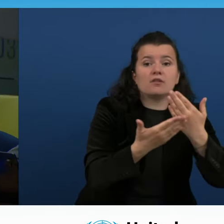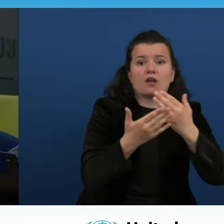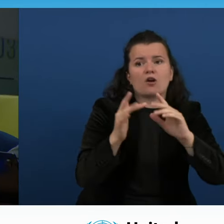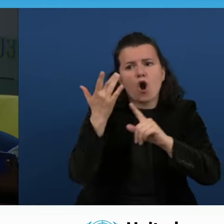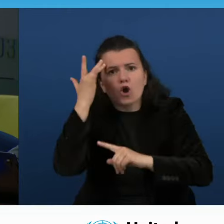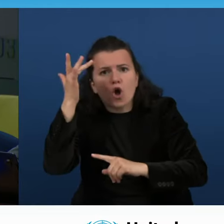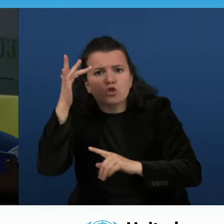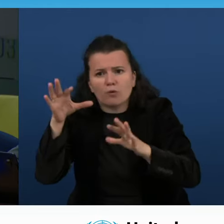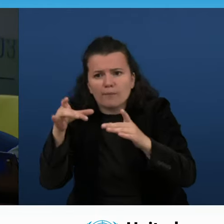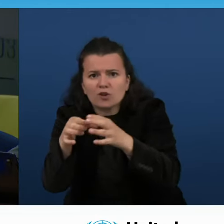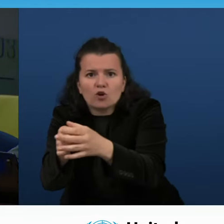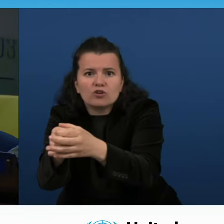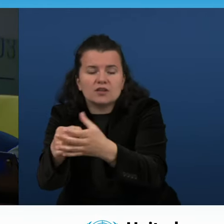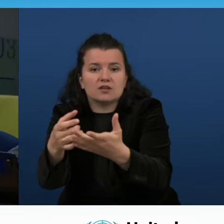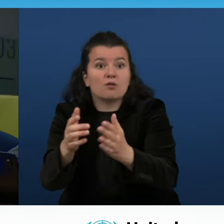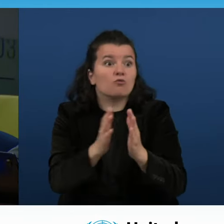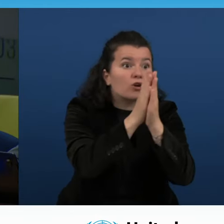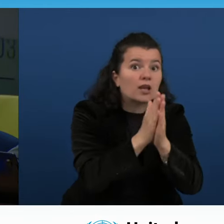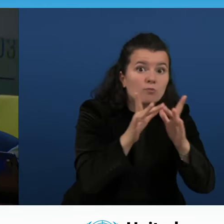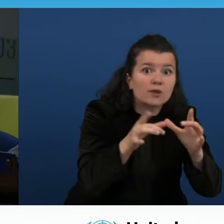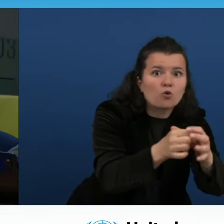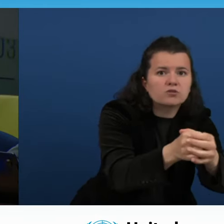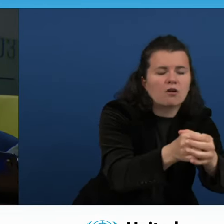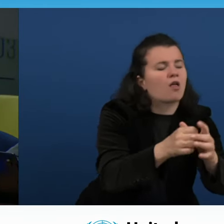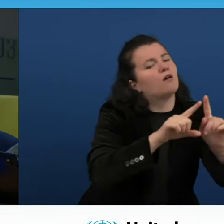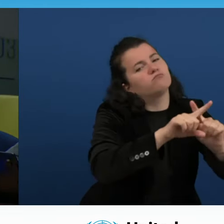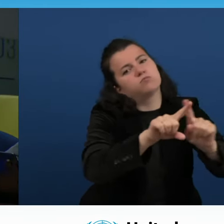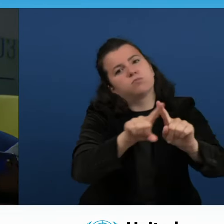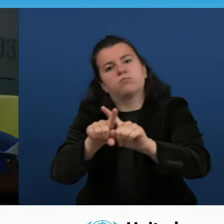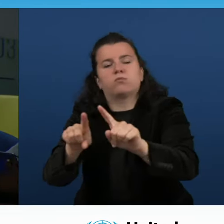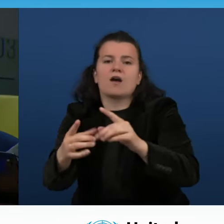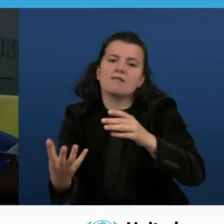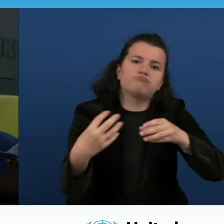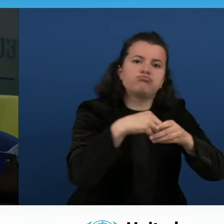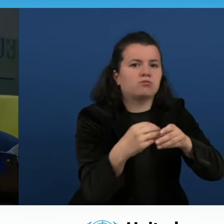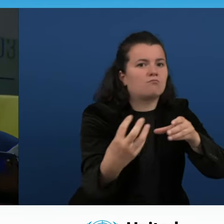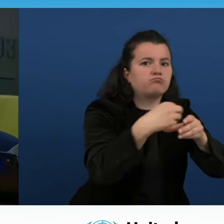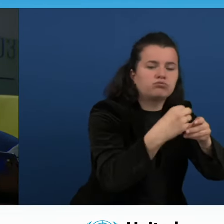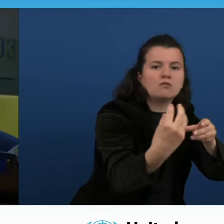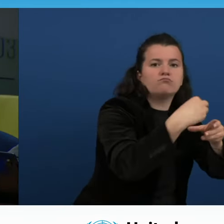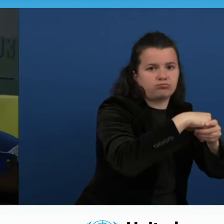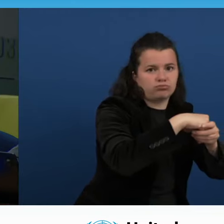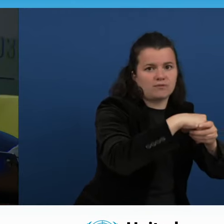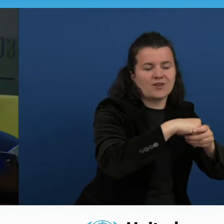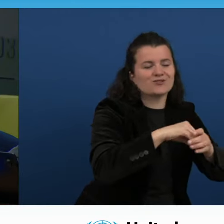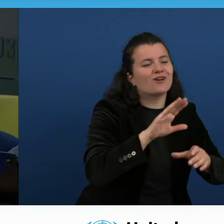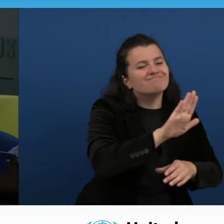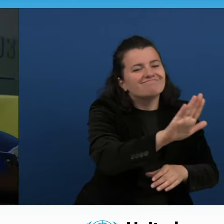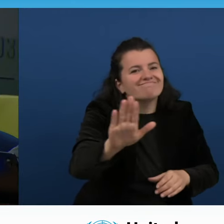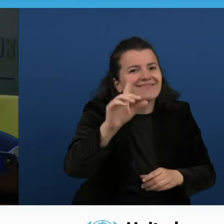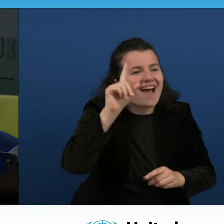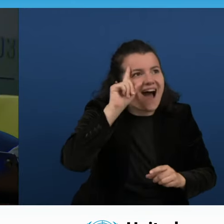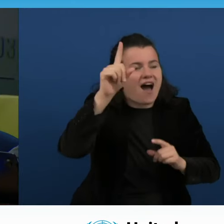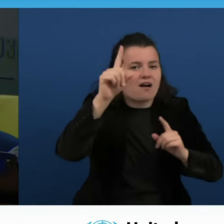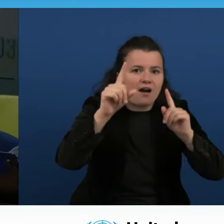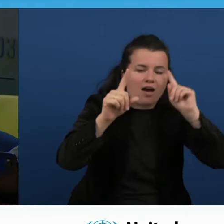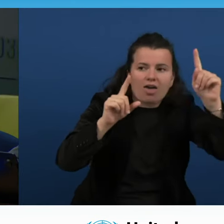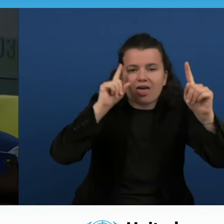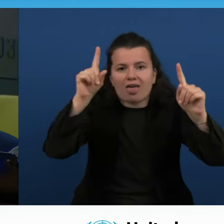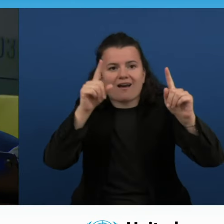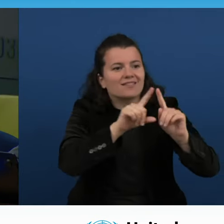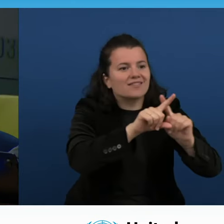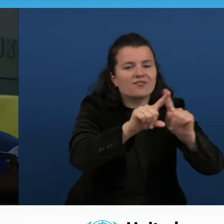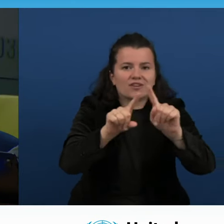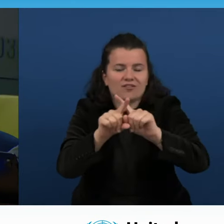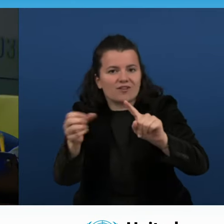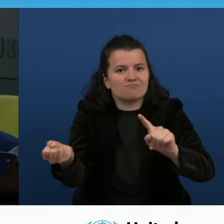religious minorities. They share and bring together their ideas. they inspire themselves and